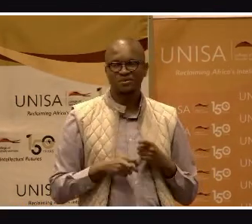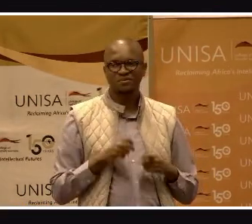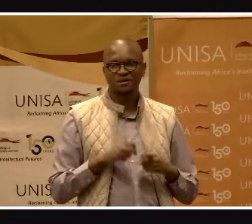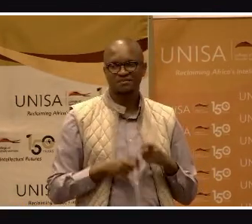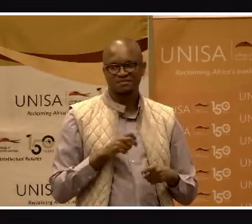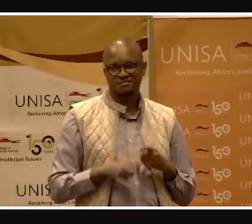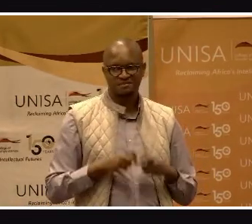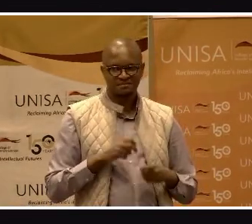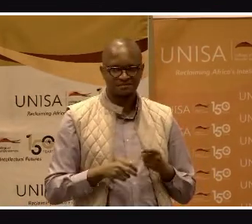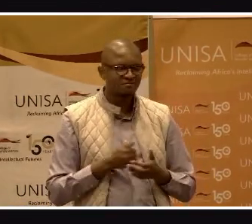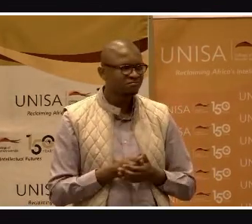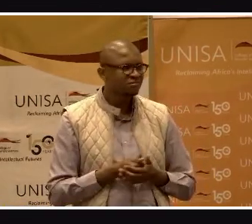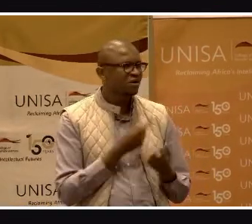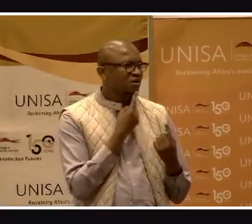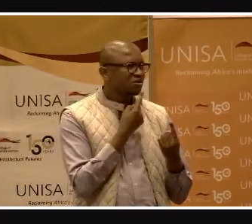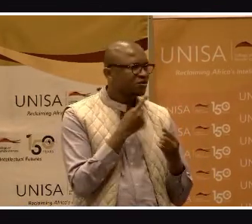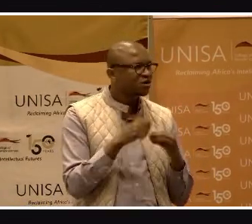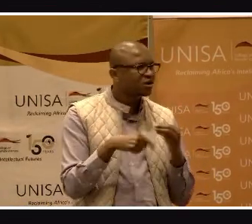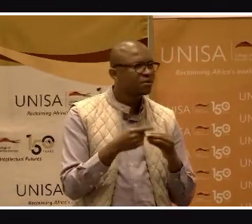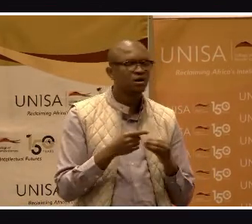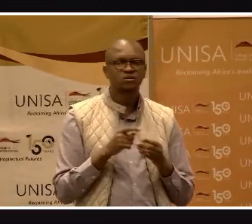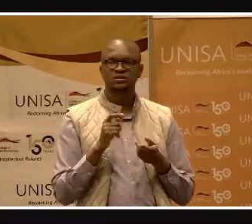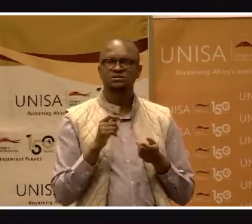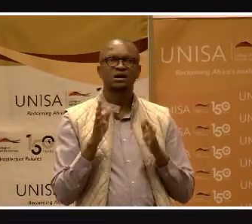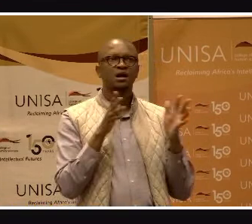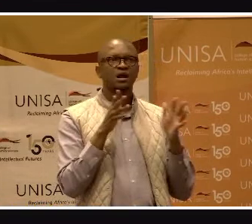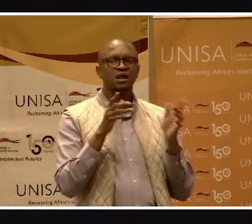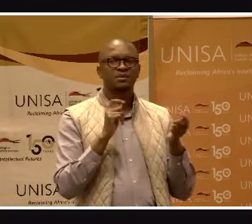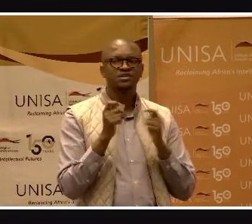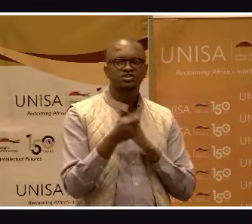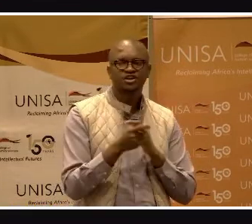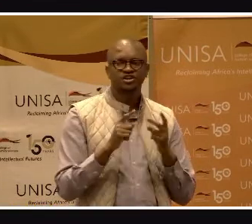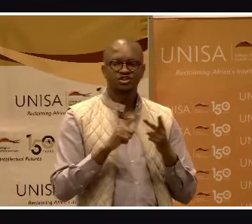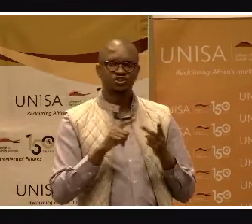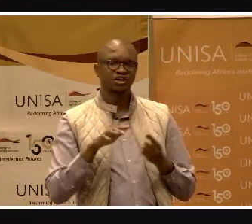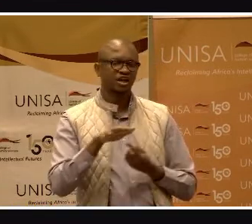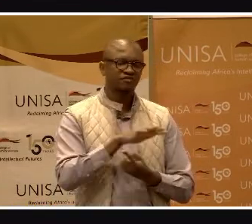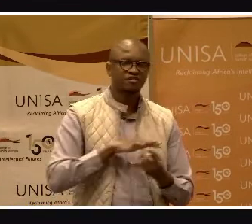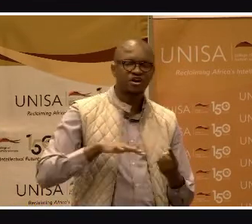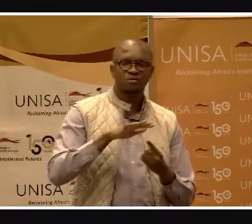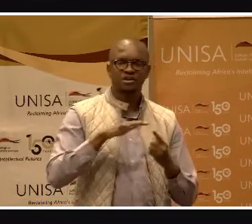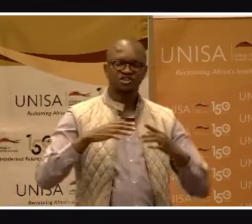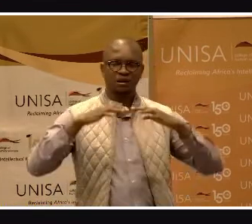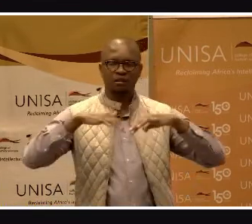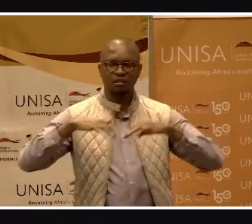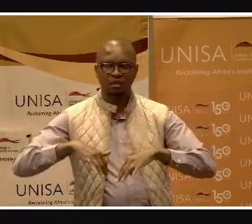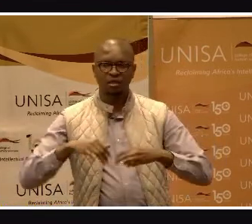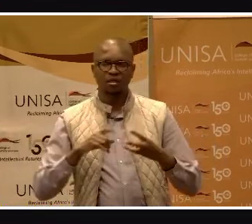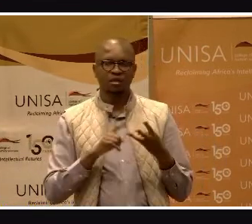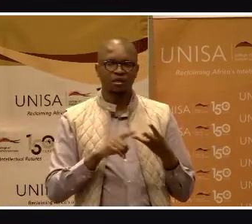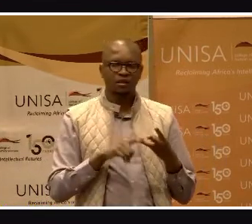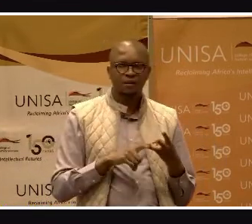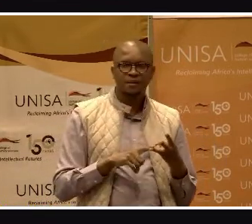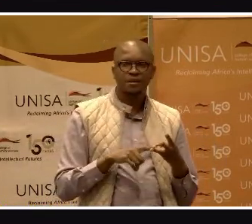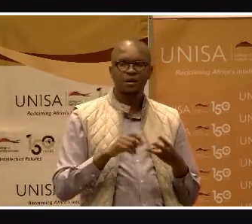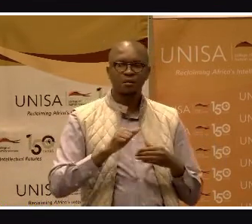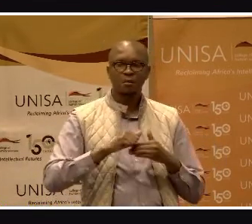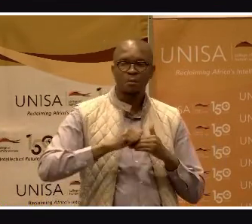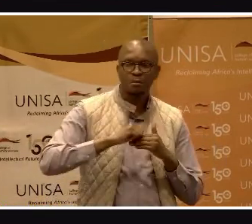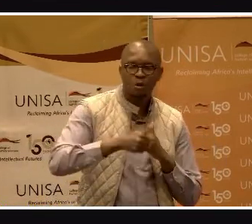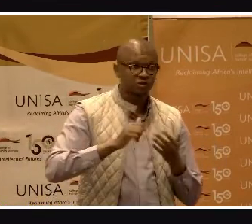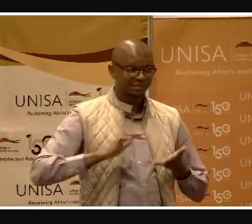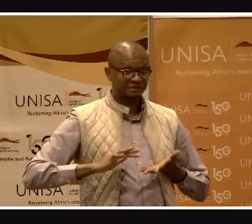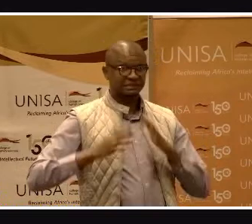climate change. We can talk about the environmental degradation. We can talk about post-disaster recovery, and at the same time,